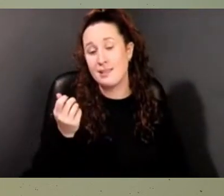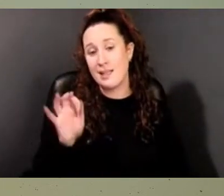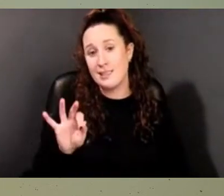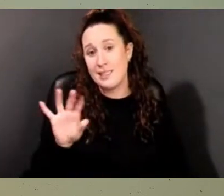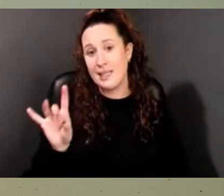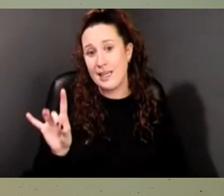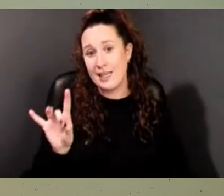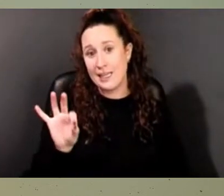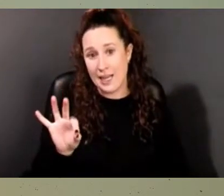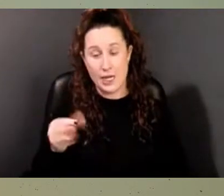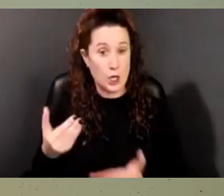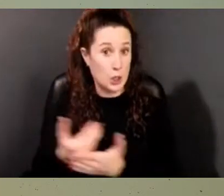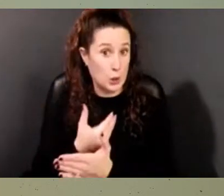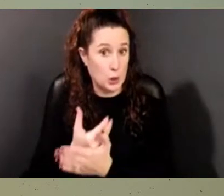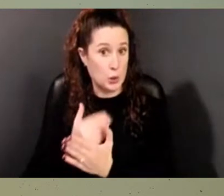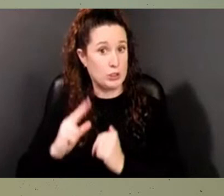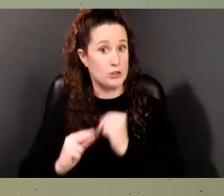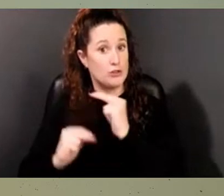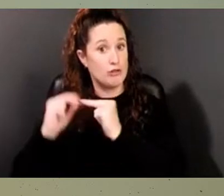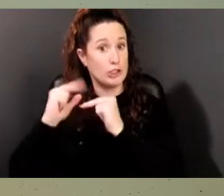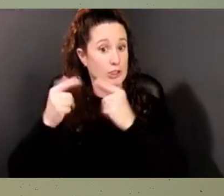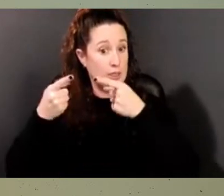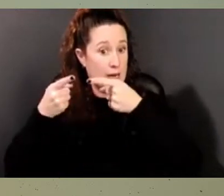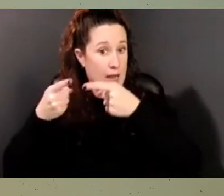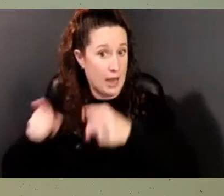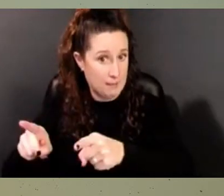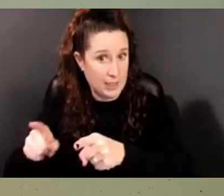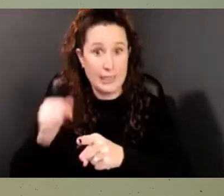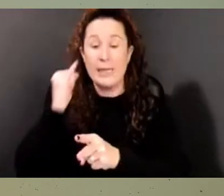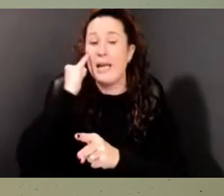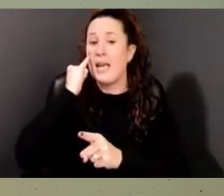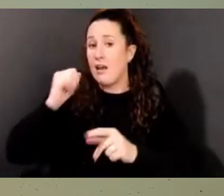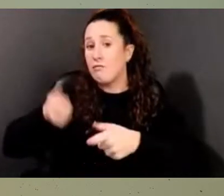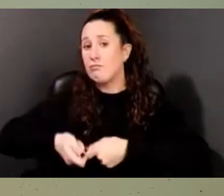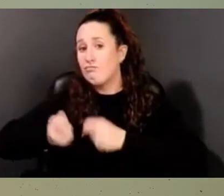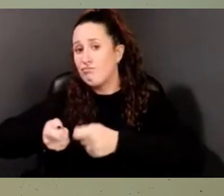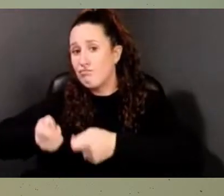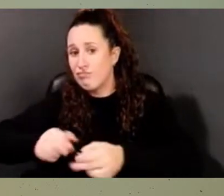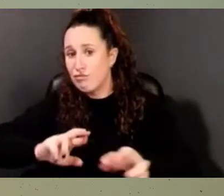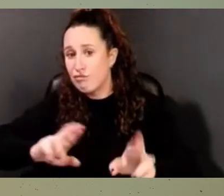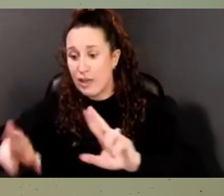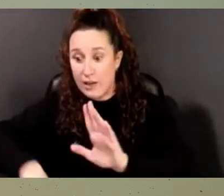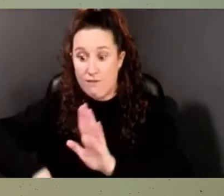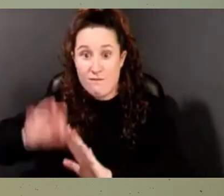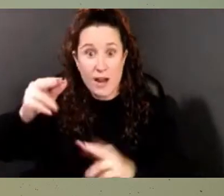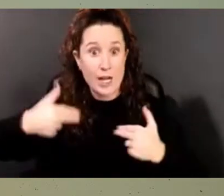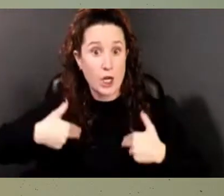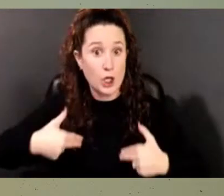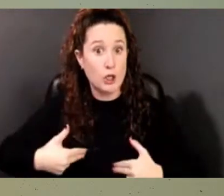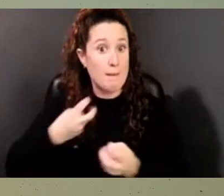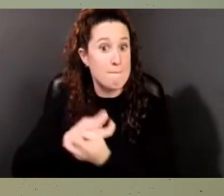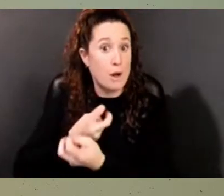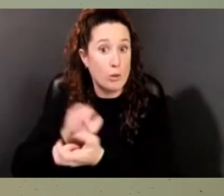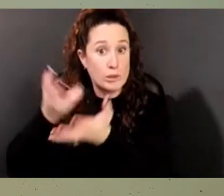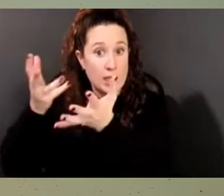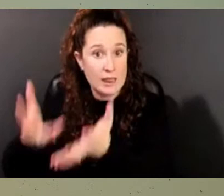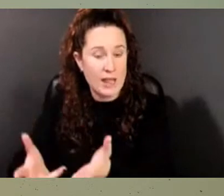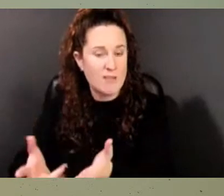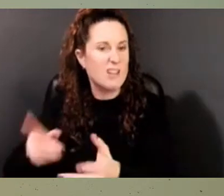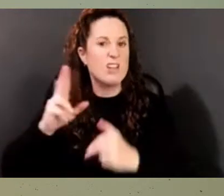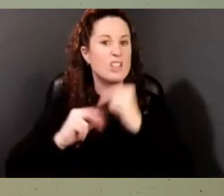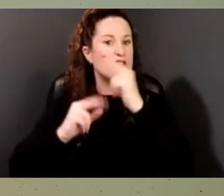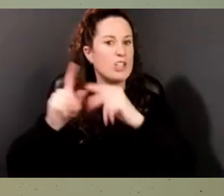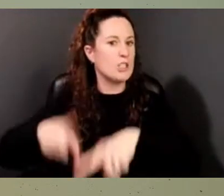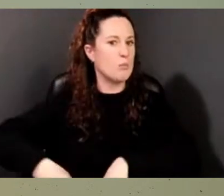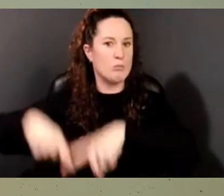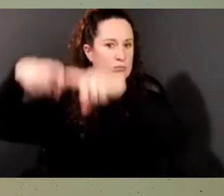new construction is happening, if human remains are found, you have to stop construction and bring in an archaeologist or an